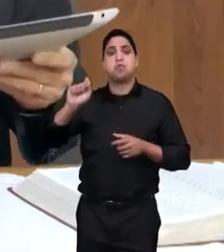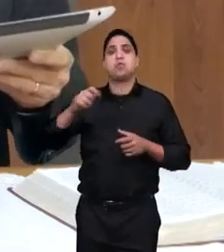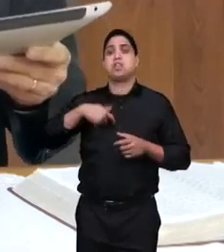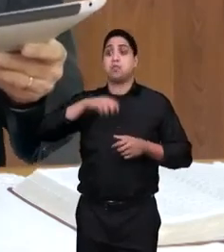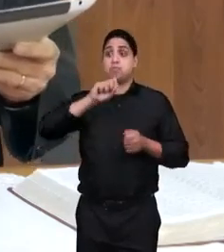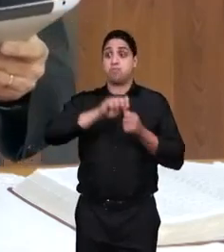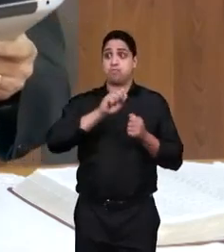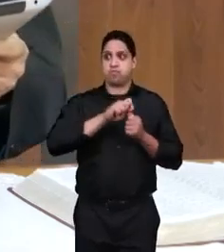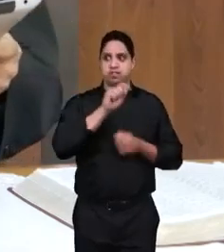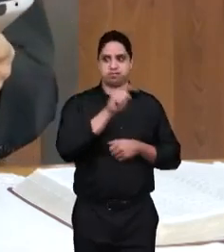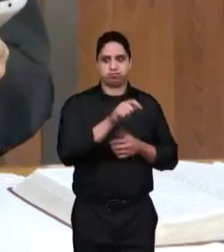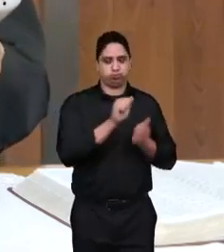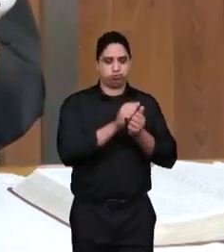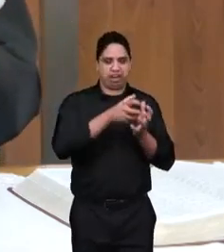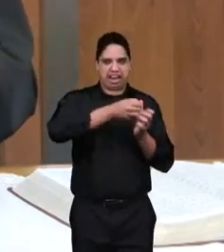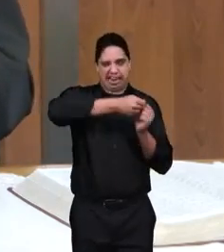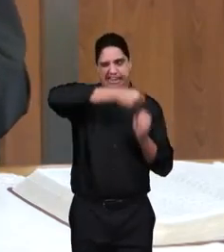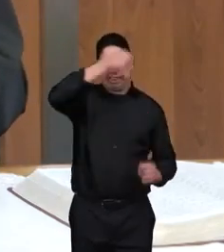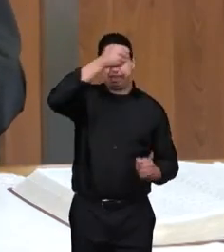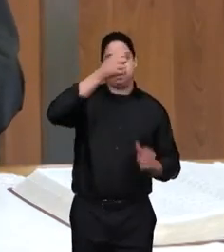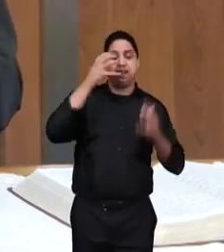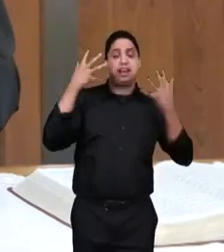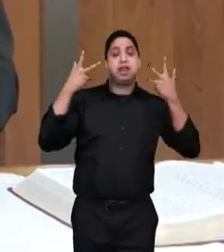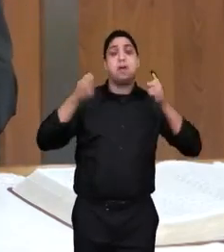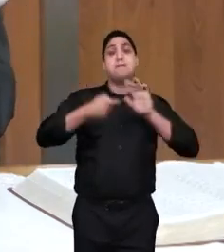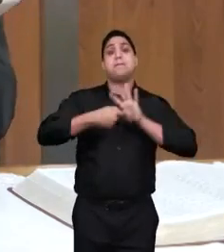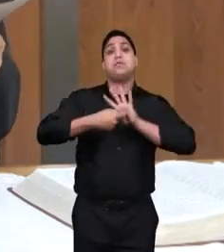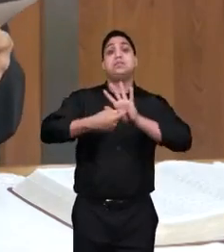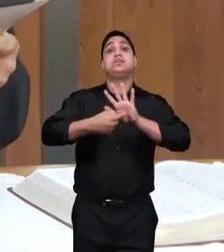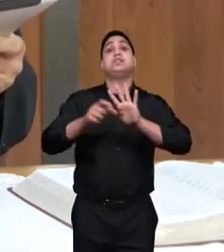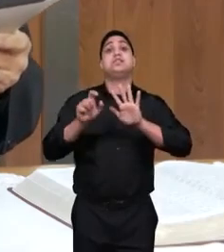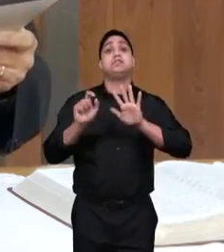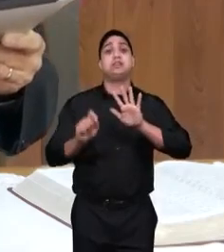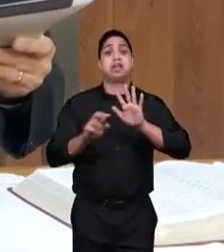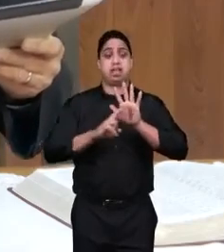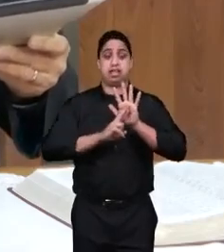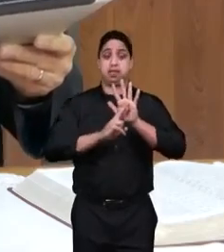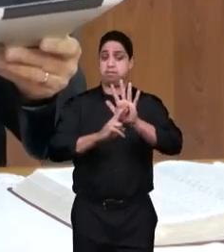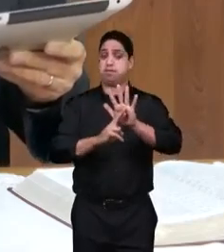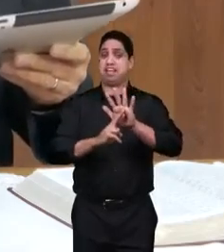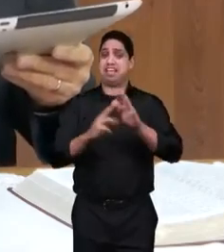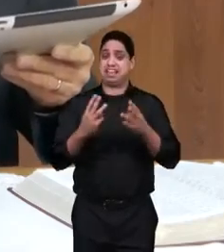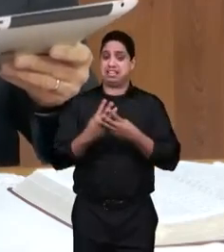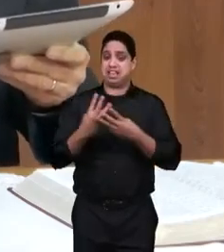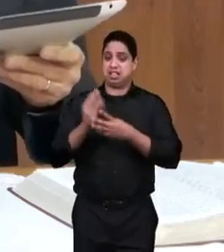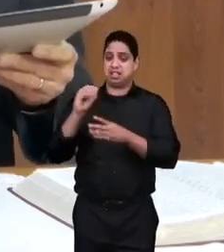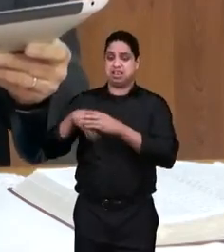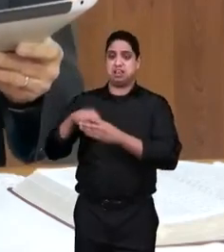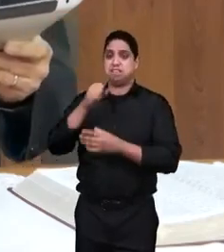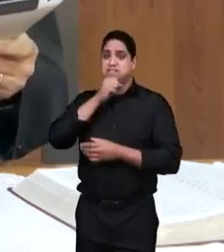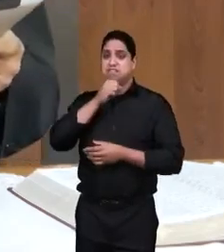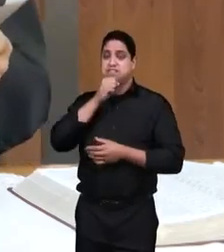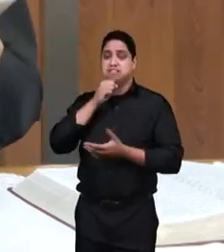happened. And this shows the figure of Israel in the Old Testament